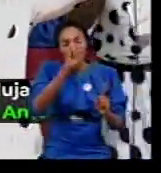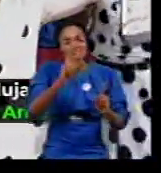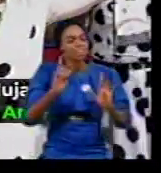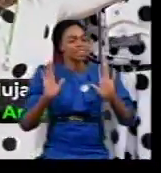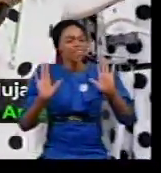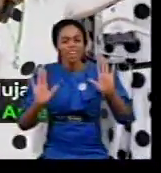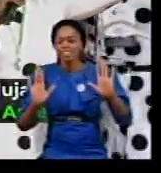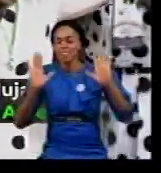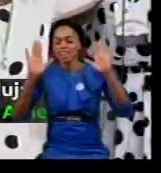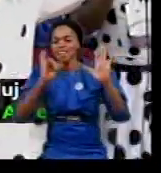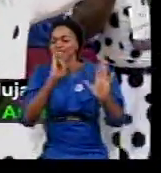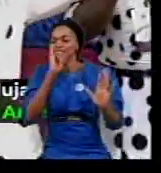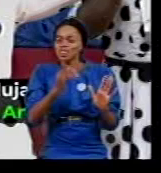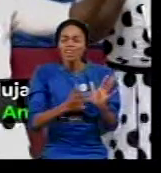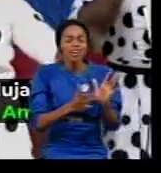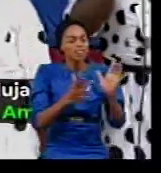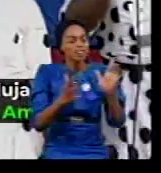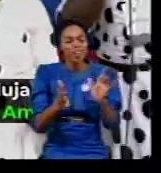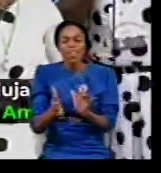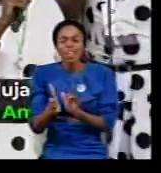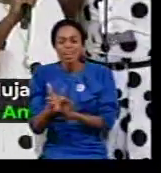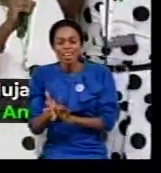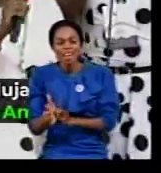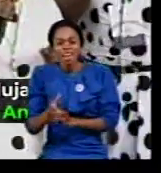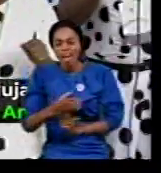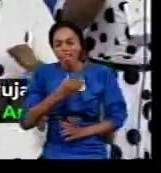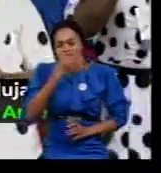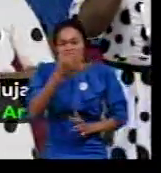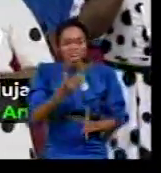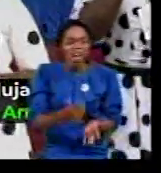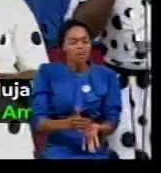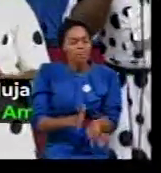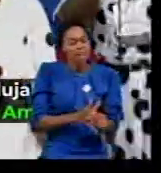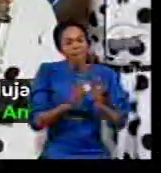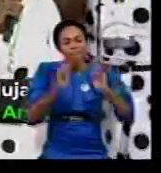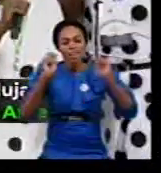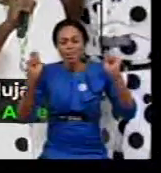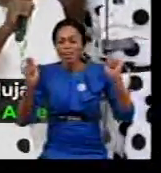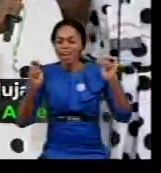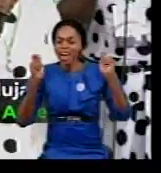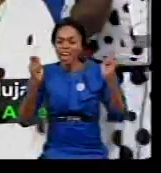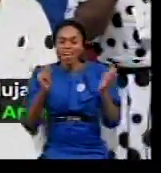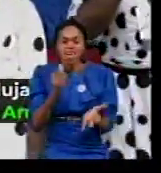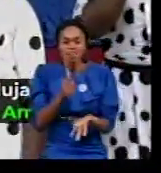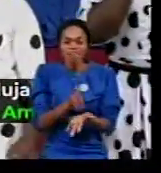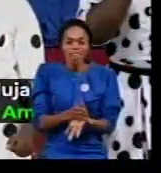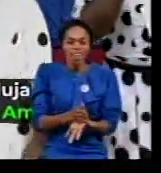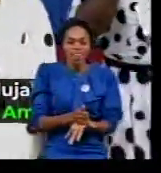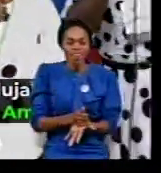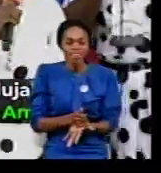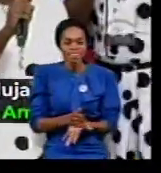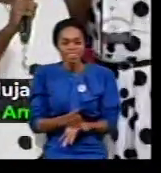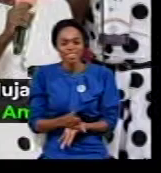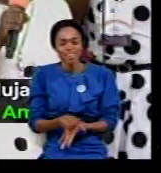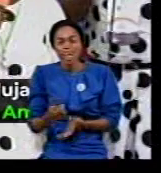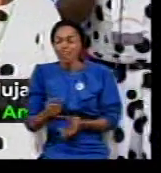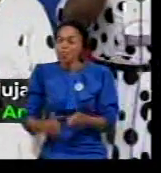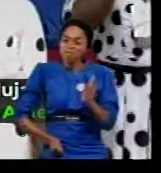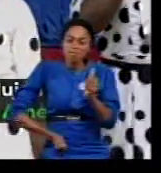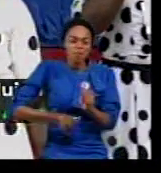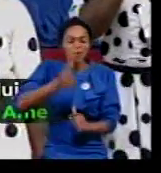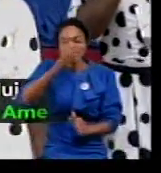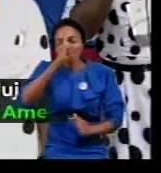done, you see what you brought upon yourself. The father should not have defended him, because it was the father that had the idol. It was the father that